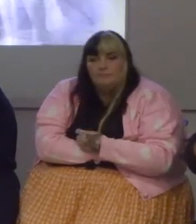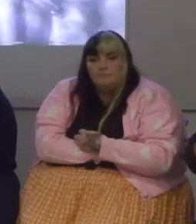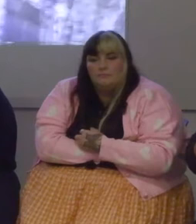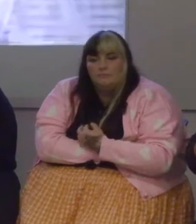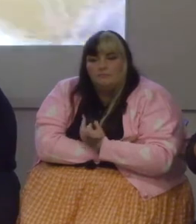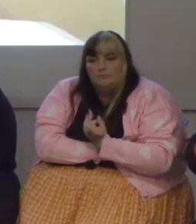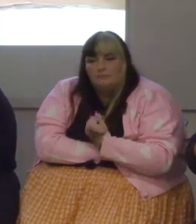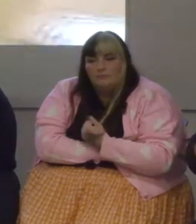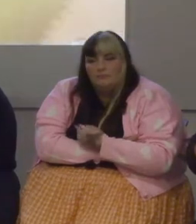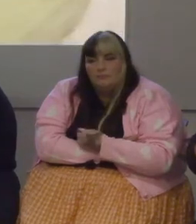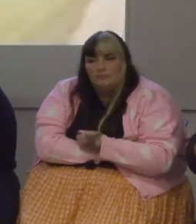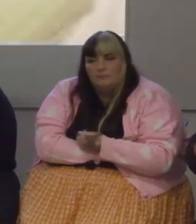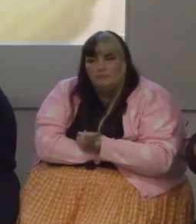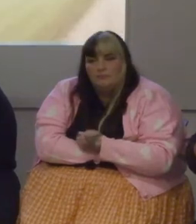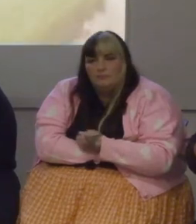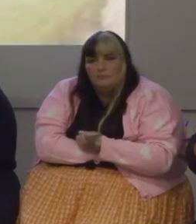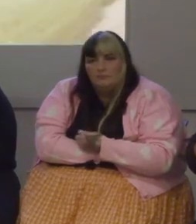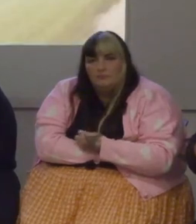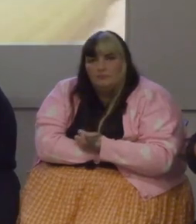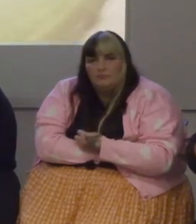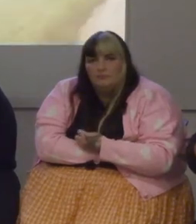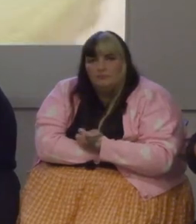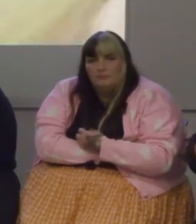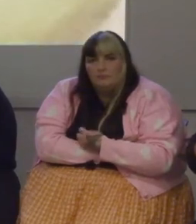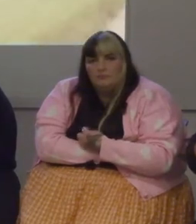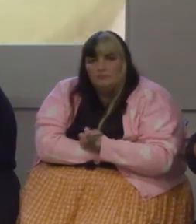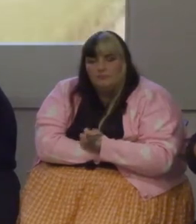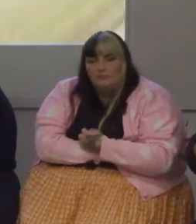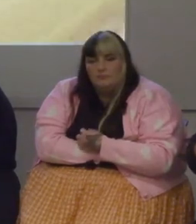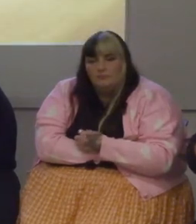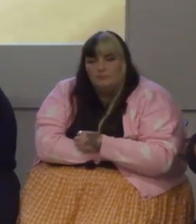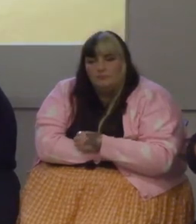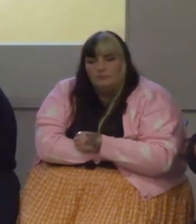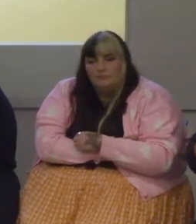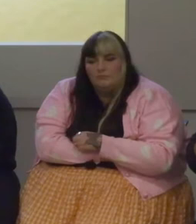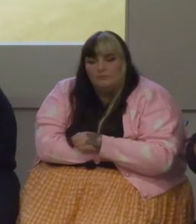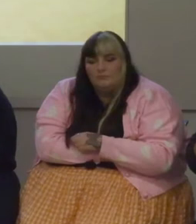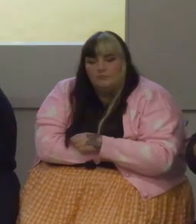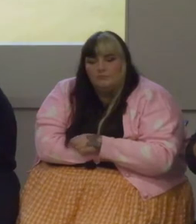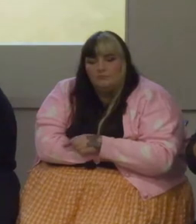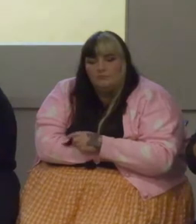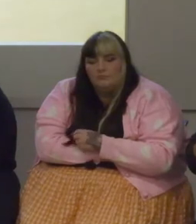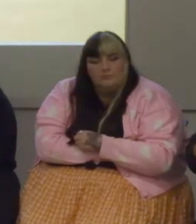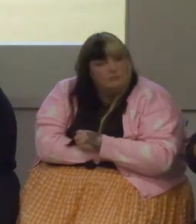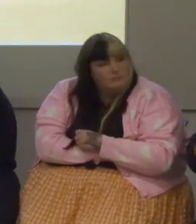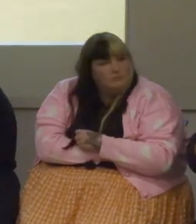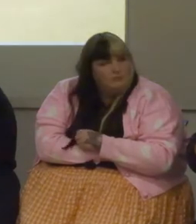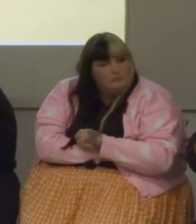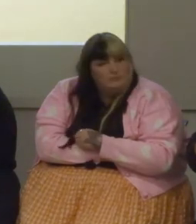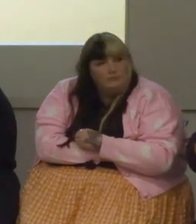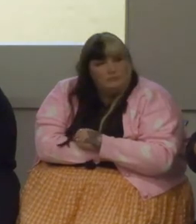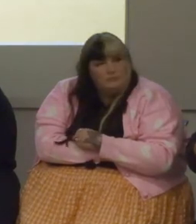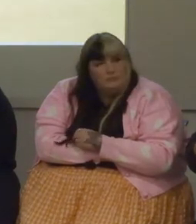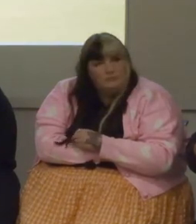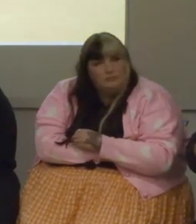held within you with that after image, and then if you can hold on to that somehow and bring it back, then